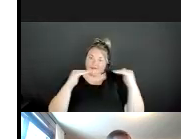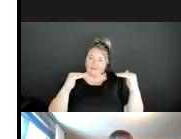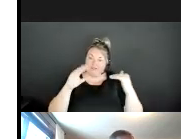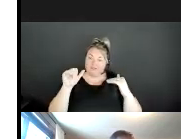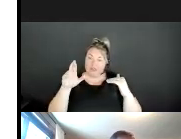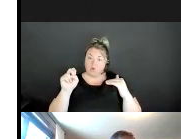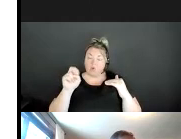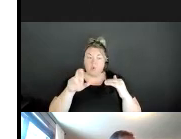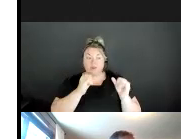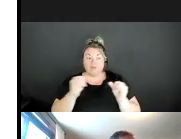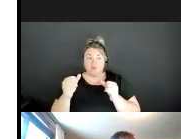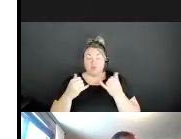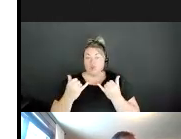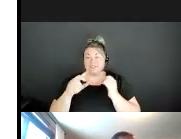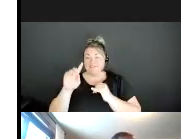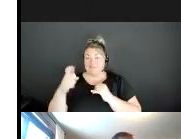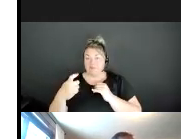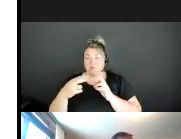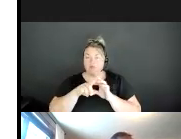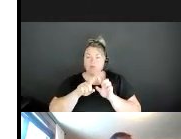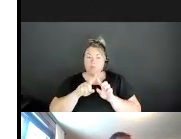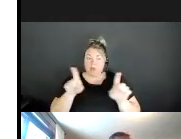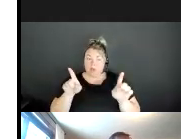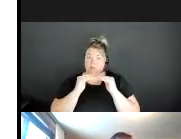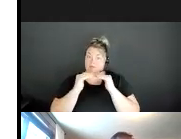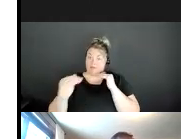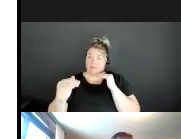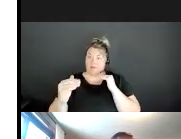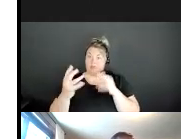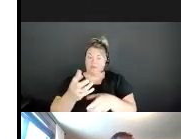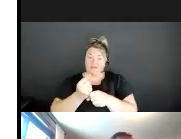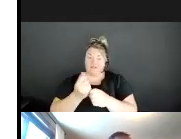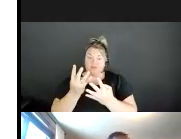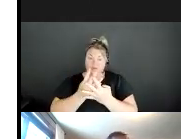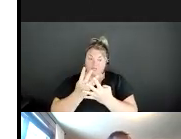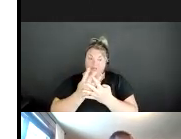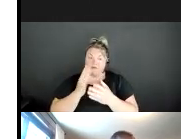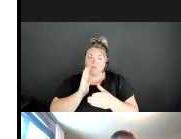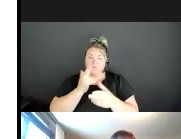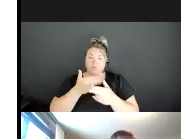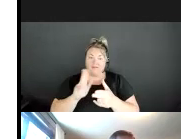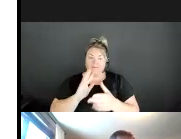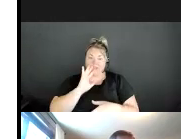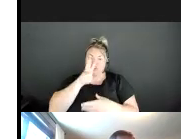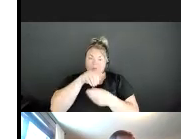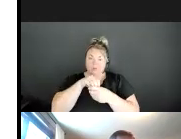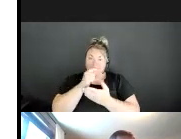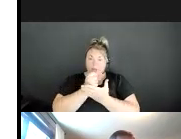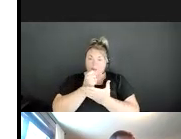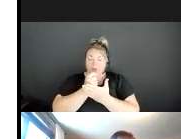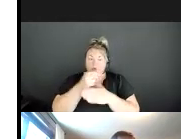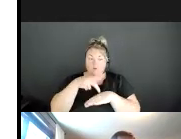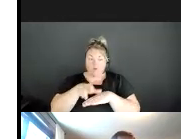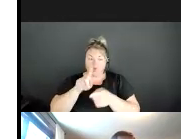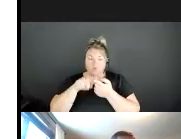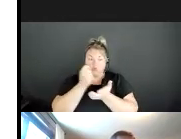that are currently diagnosed but stabilized and receiving screening, brief intervention therapy, referral to